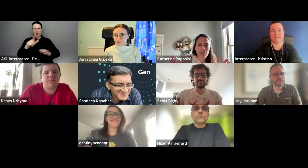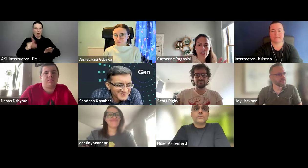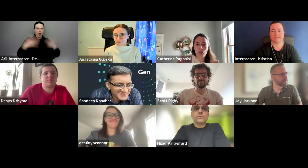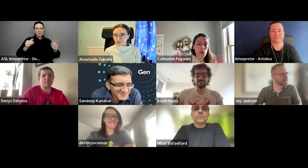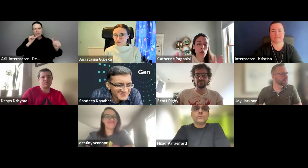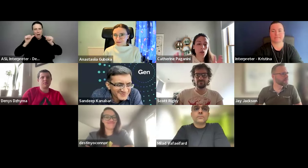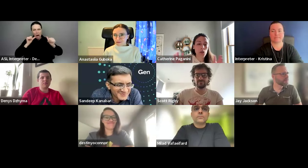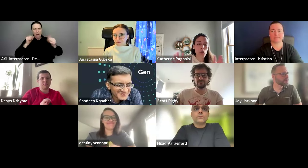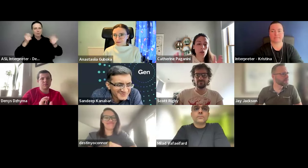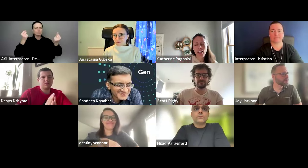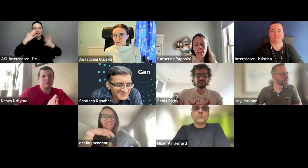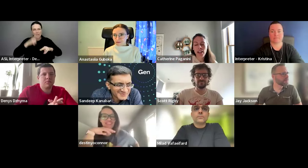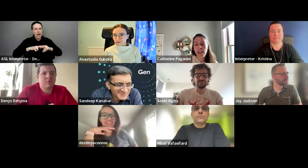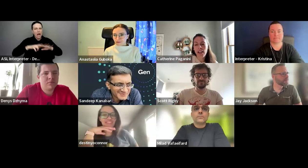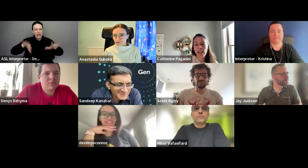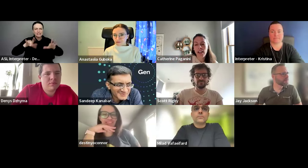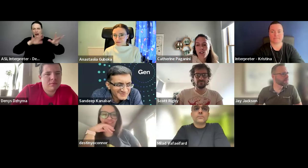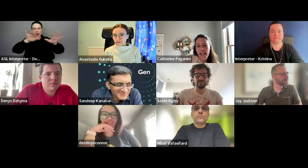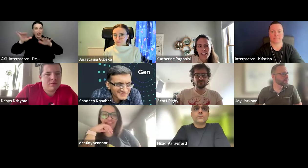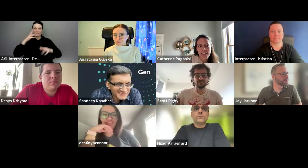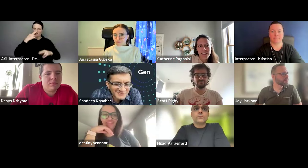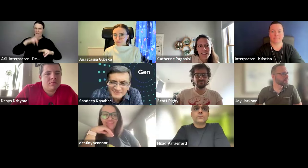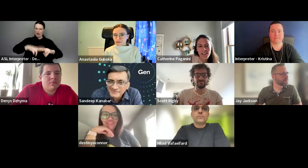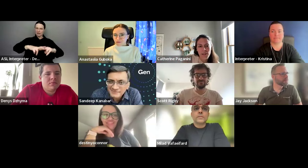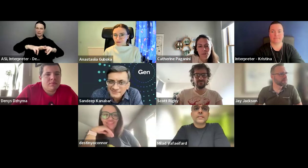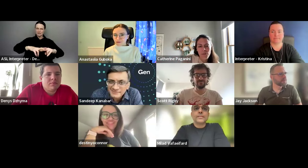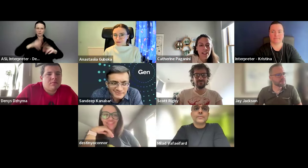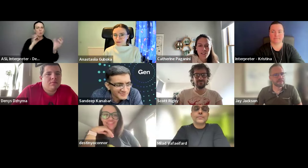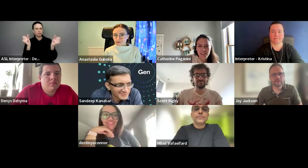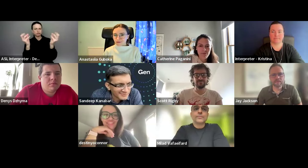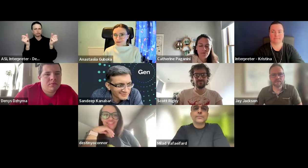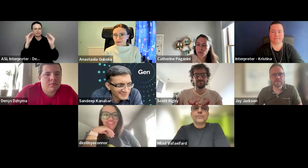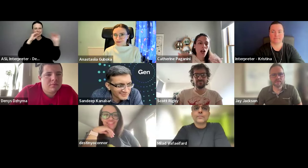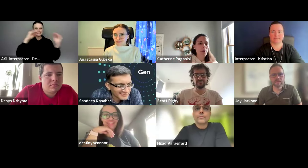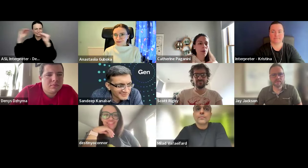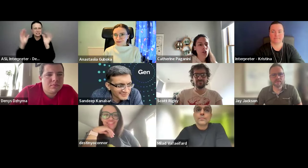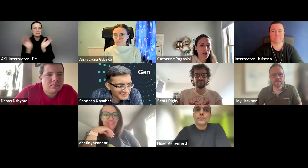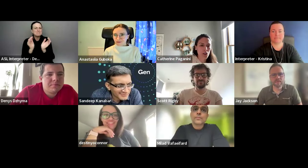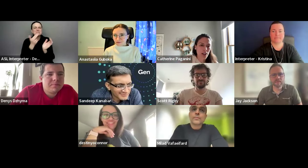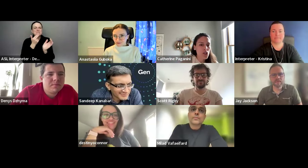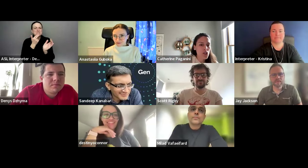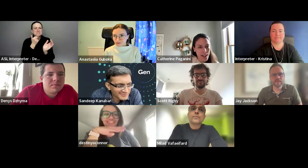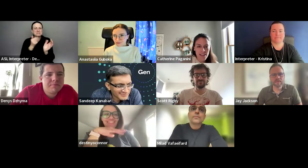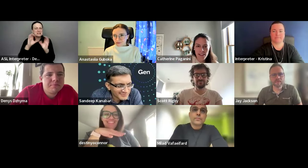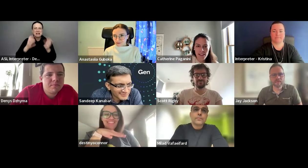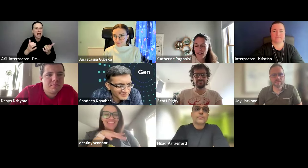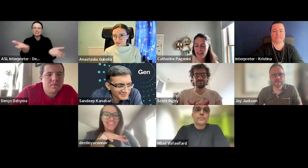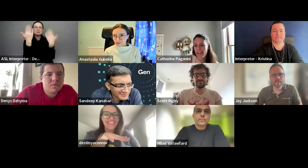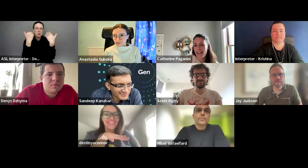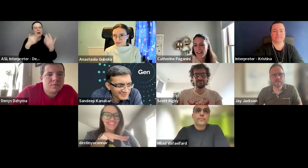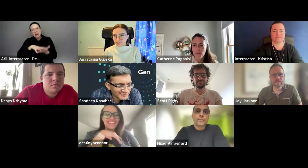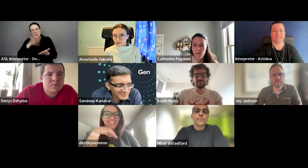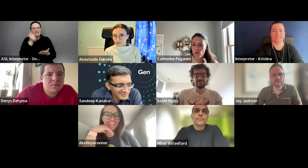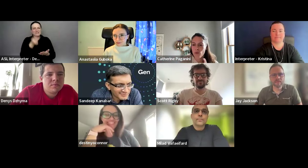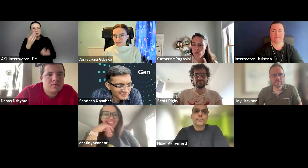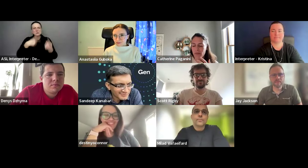fun activities. So it's supposed to be something fun. And so we're going to have like a little gift. Come and join and learn a few